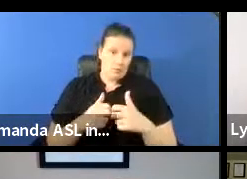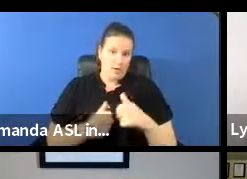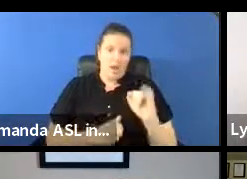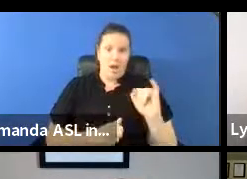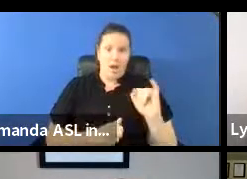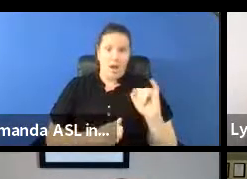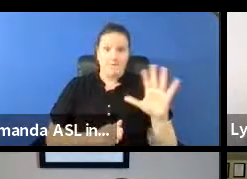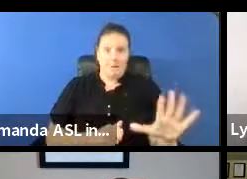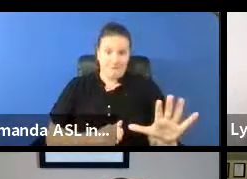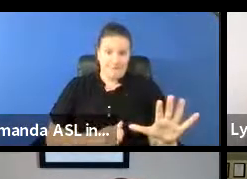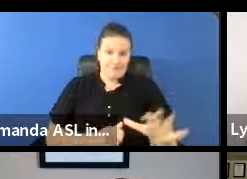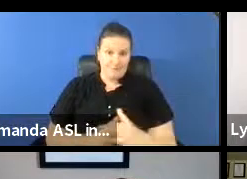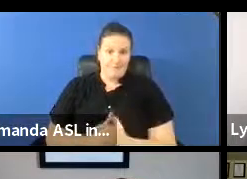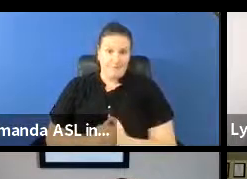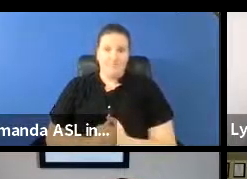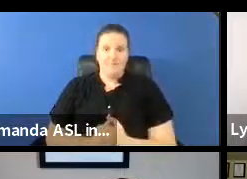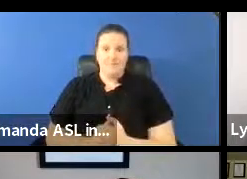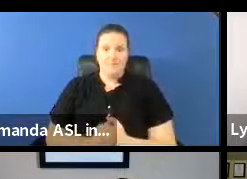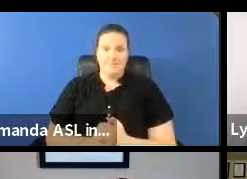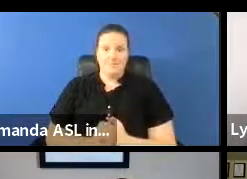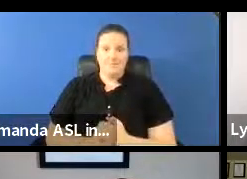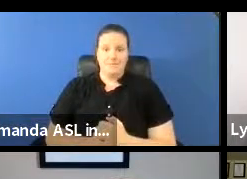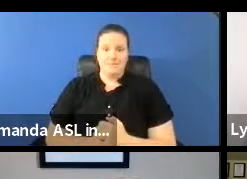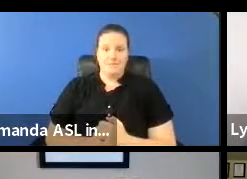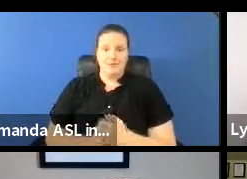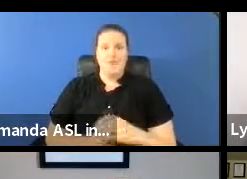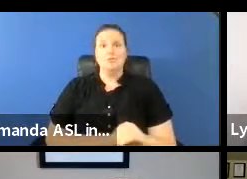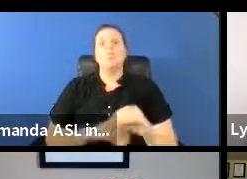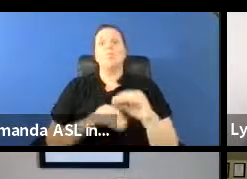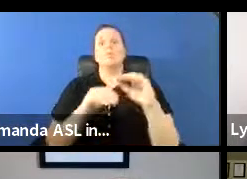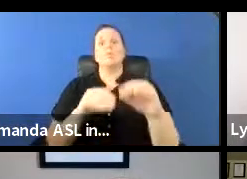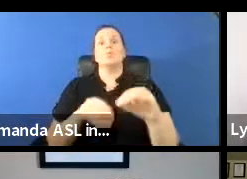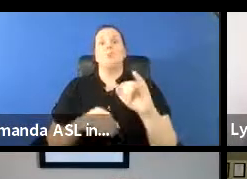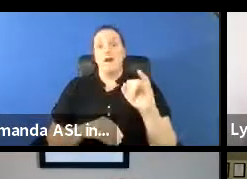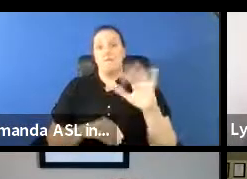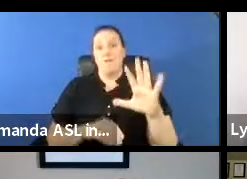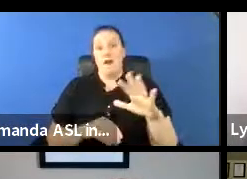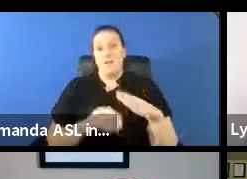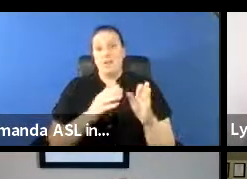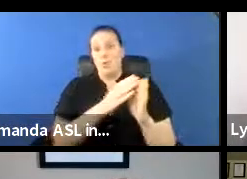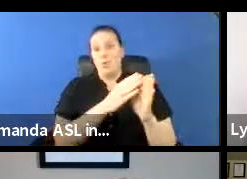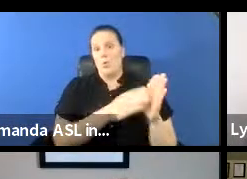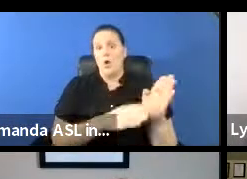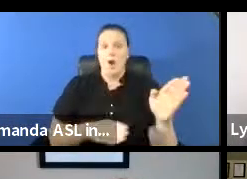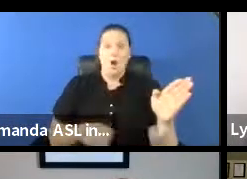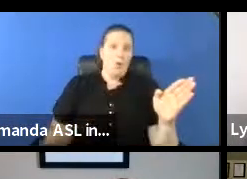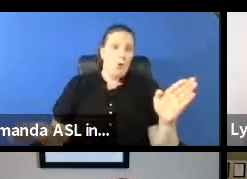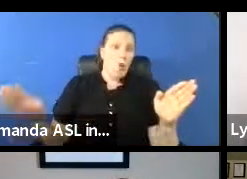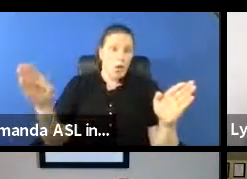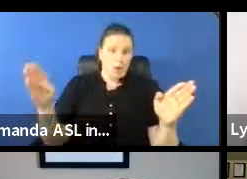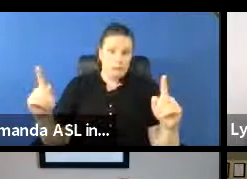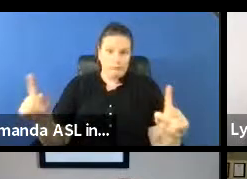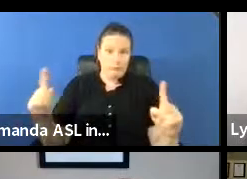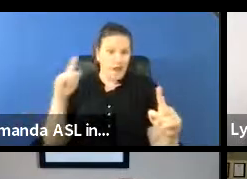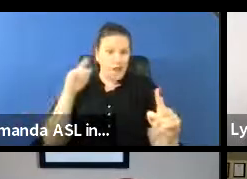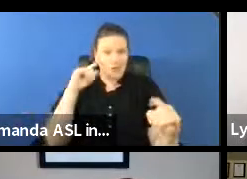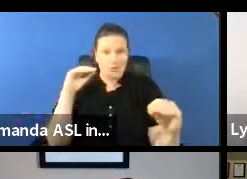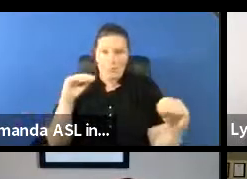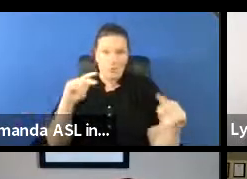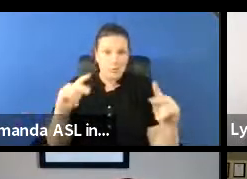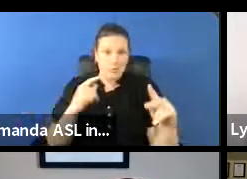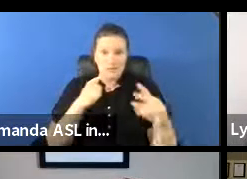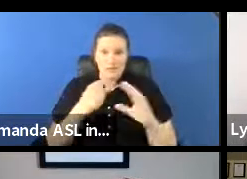I-5. Unless you're going to relocate the I-5 corridor, which I hear nobody saying,